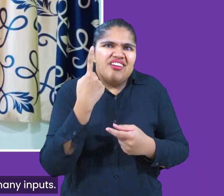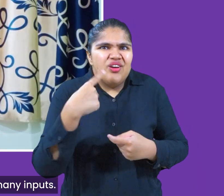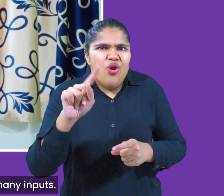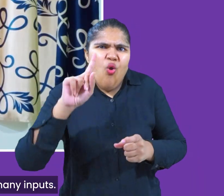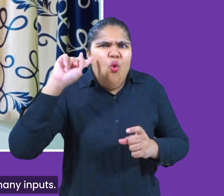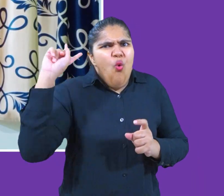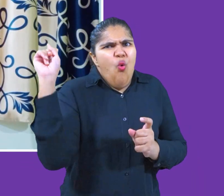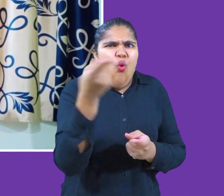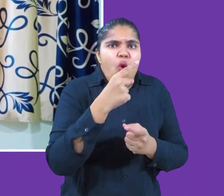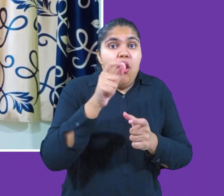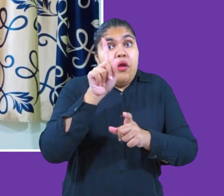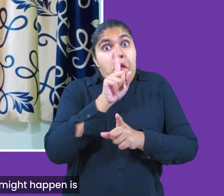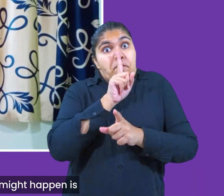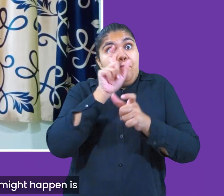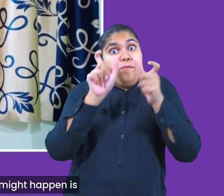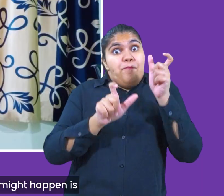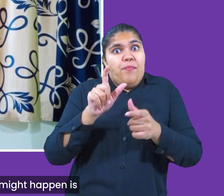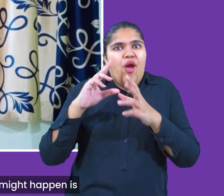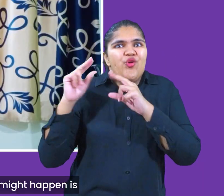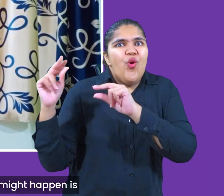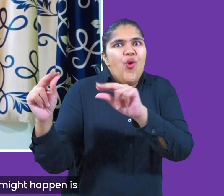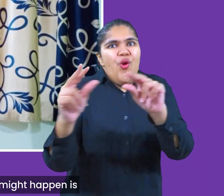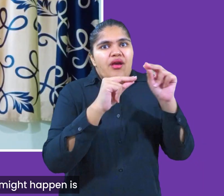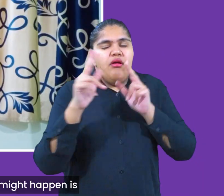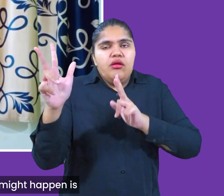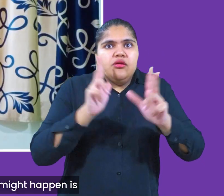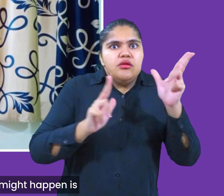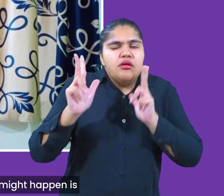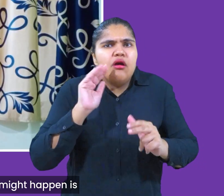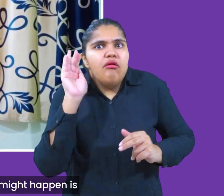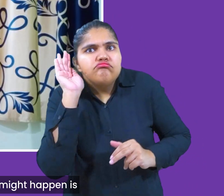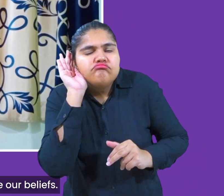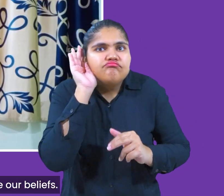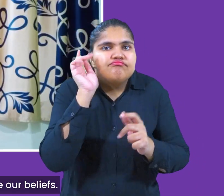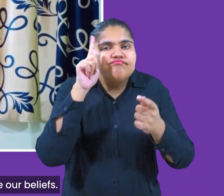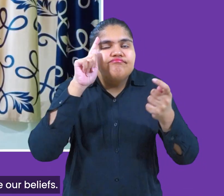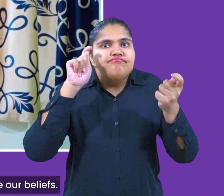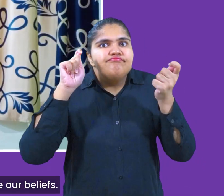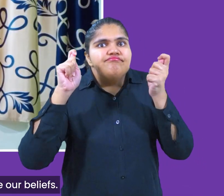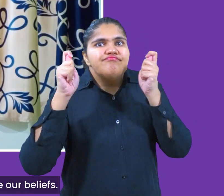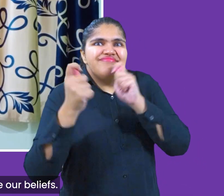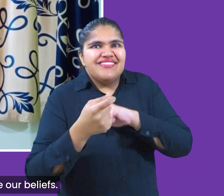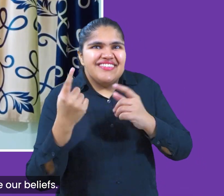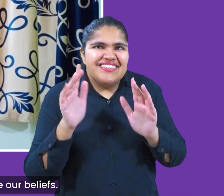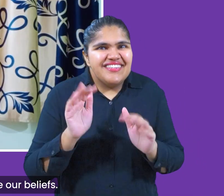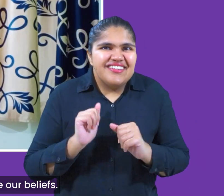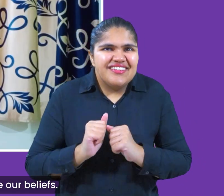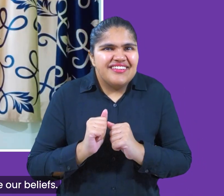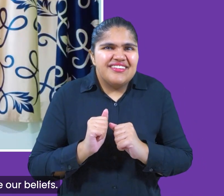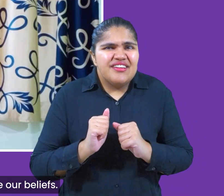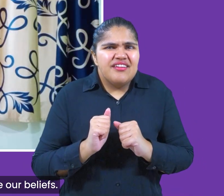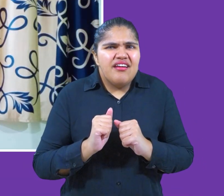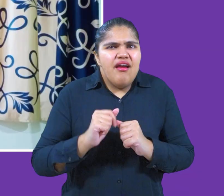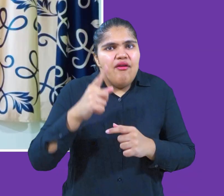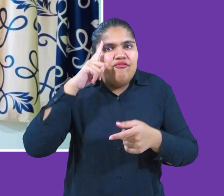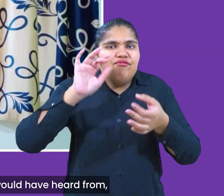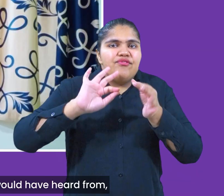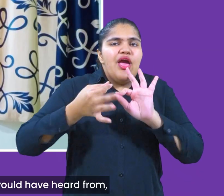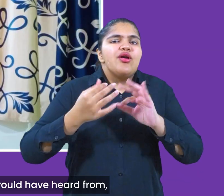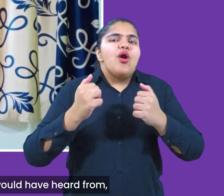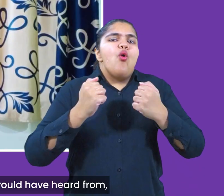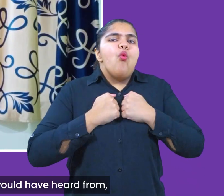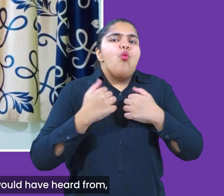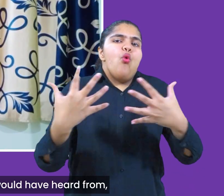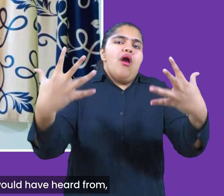get many inputs. But over a point of time, what might happen is, like, these inputs may become our beliefs. Like,